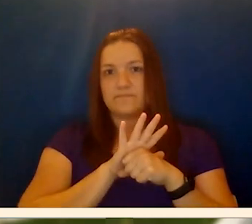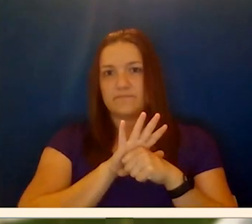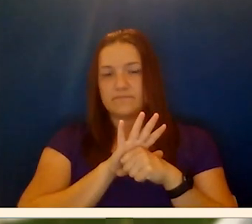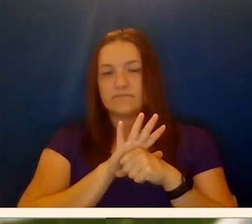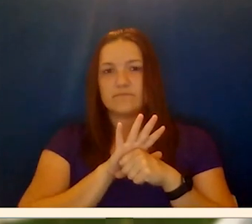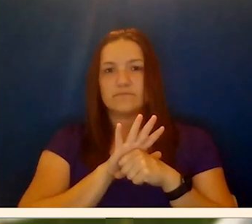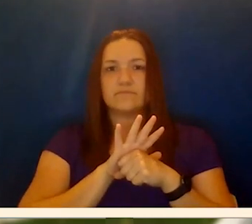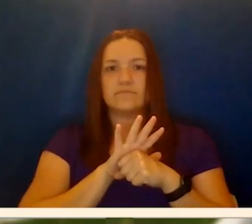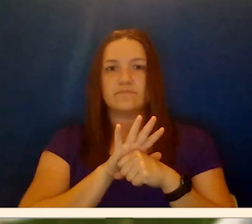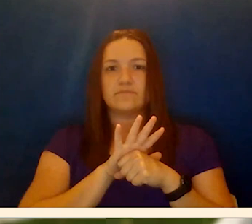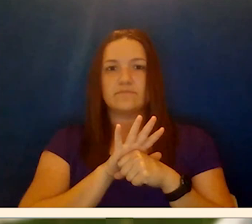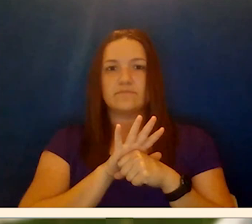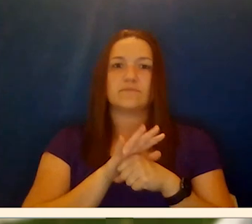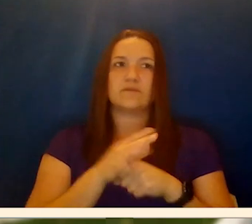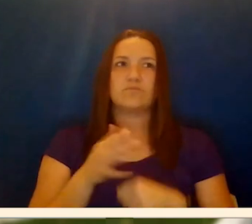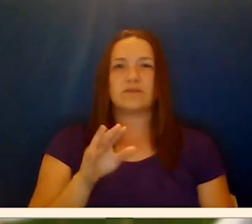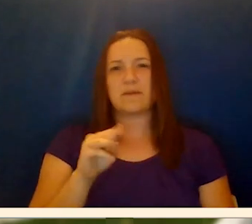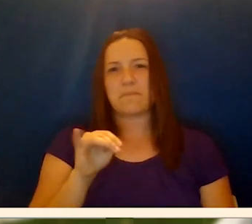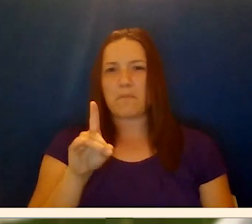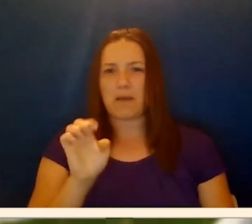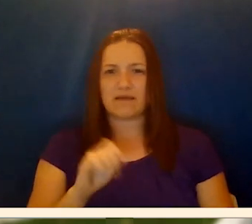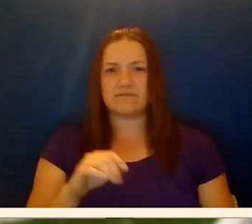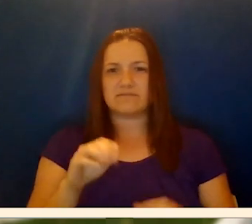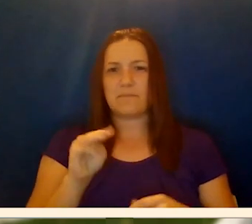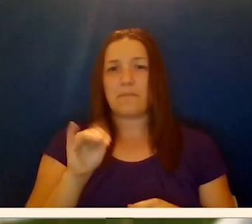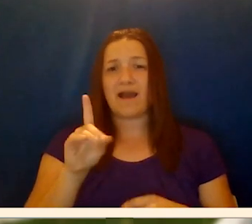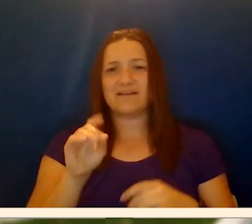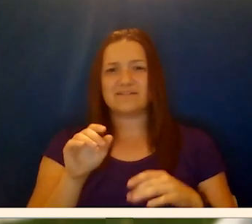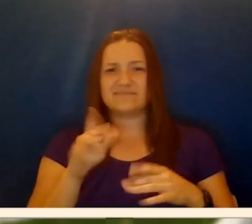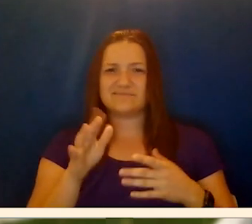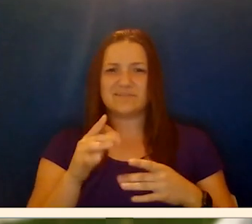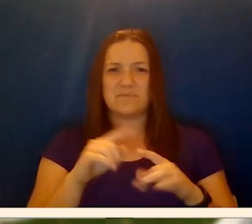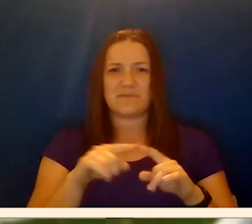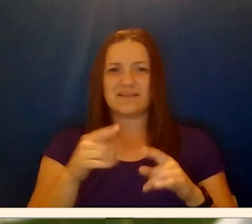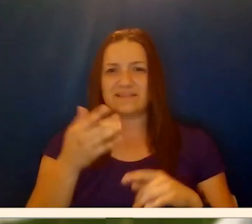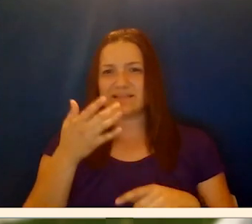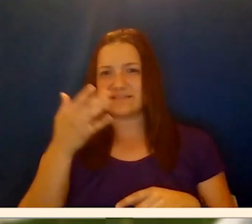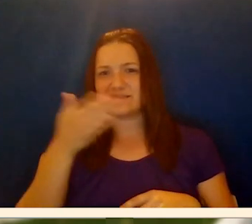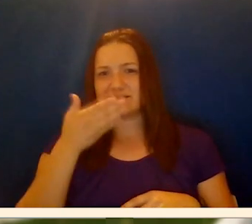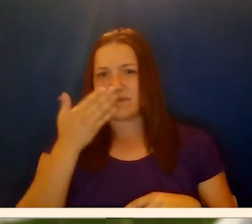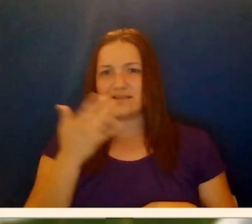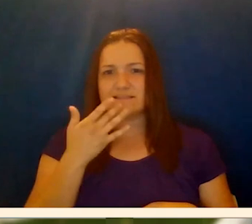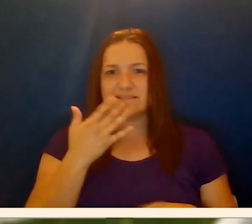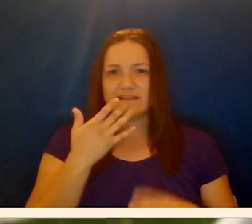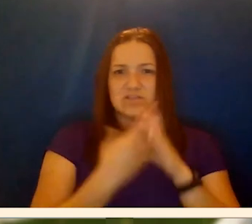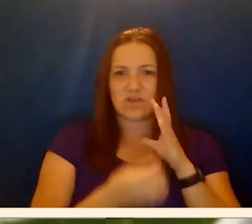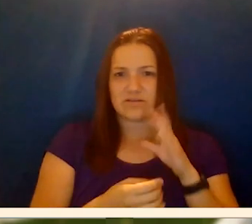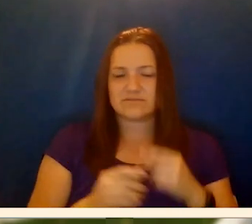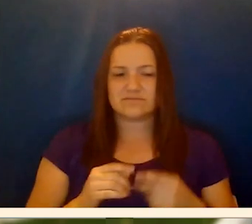They're exhibiting pretty mild symptoms, but there is the taste and smell loss. There is